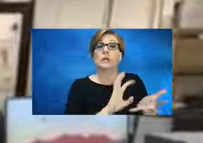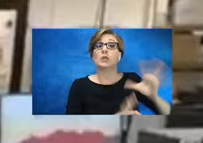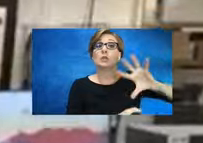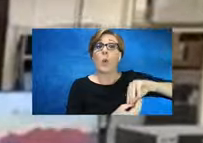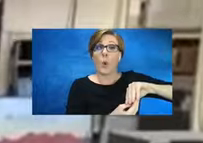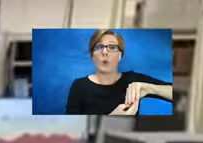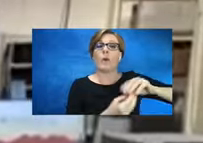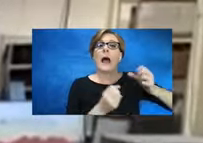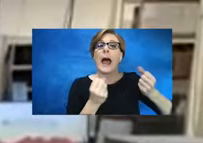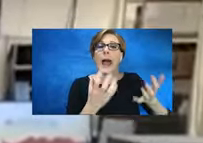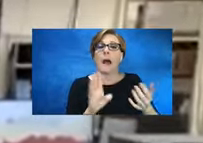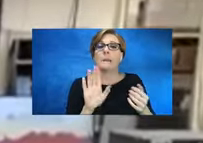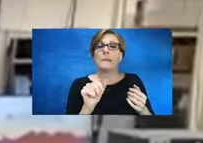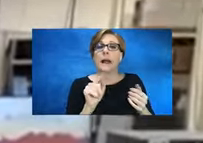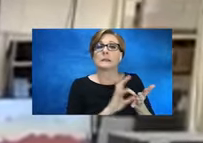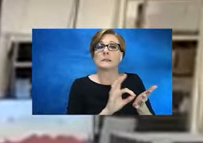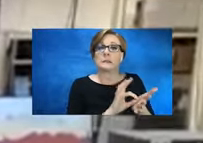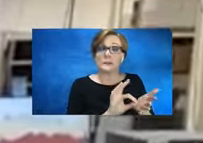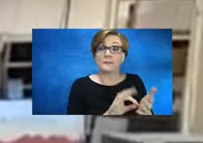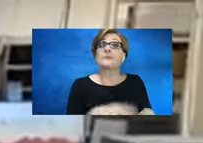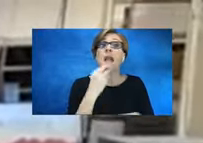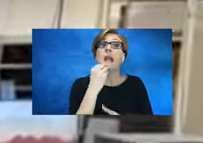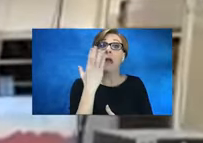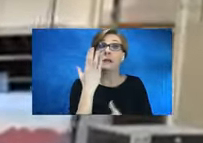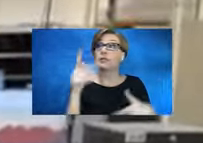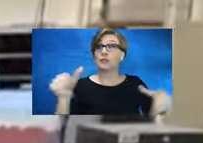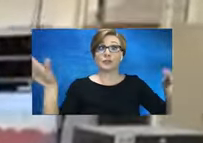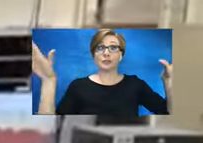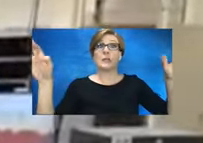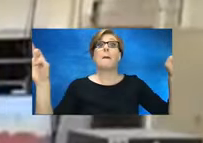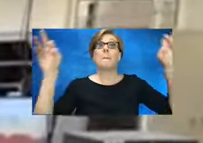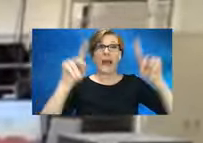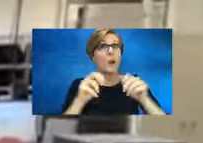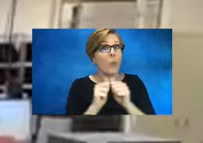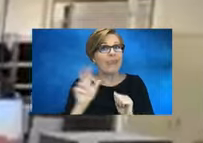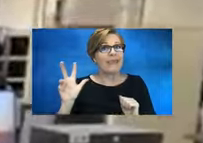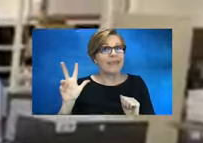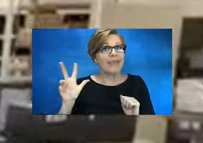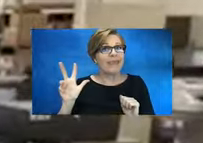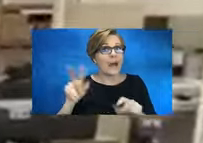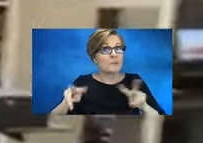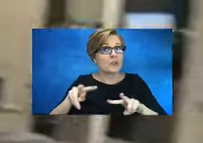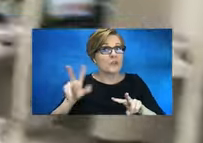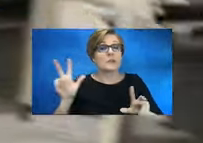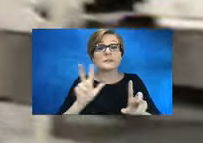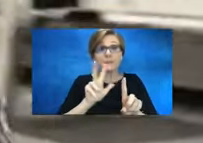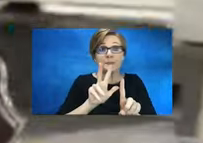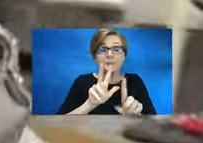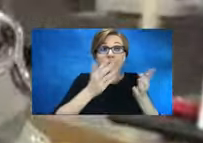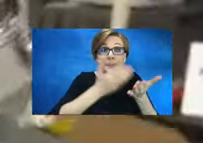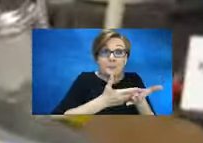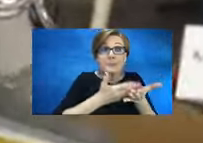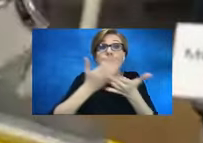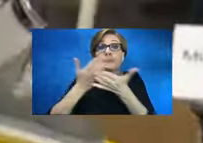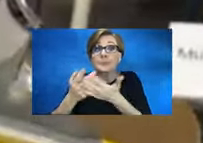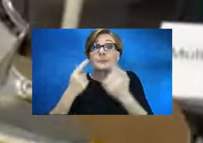that shift. And then we'd come back after lunch, again with the observers, and they'd go through and verify. So here's